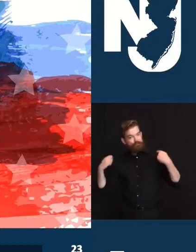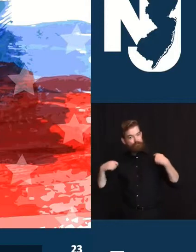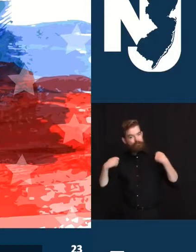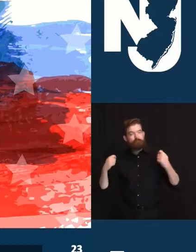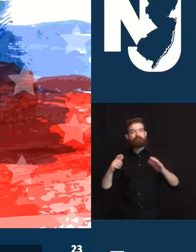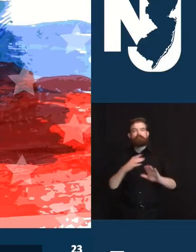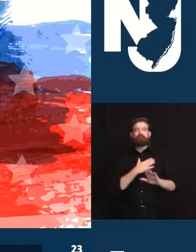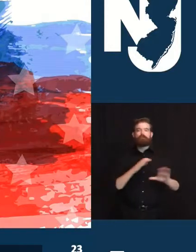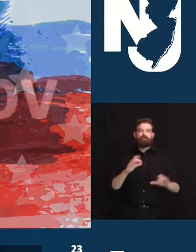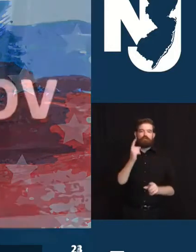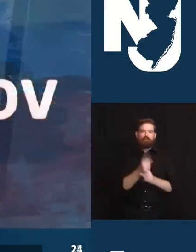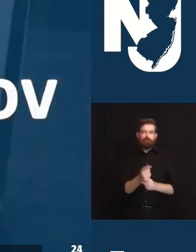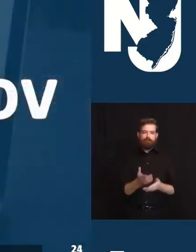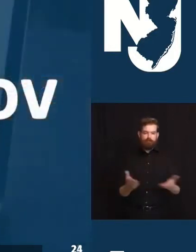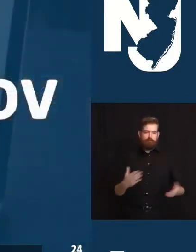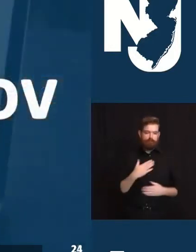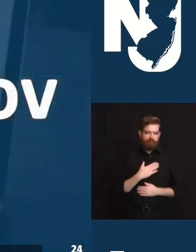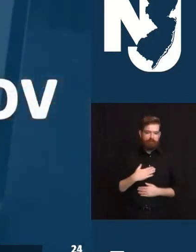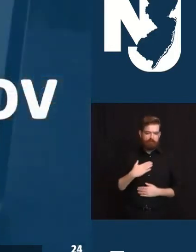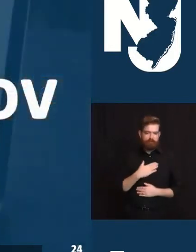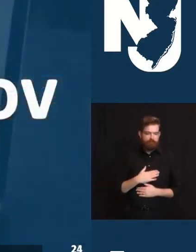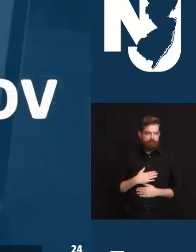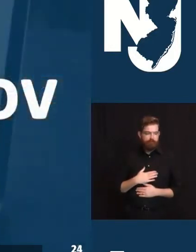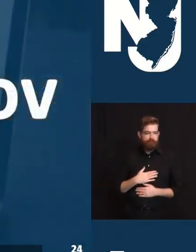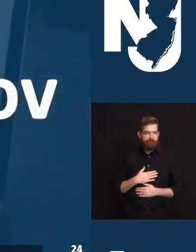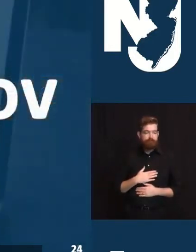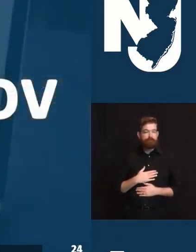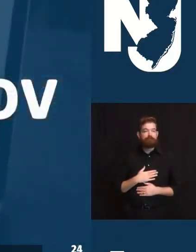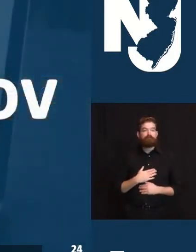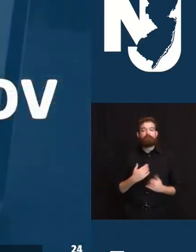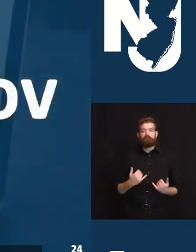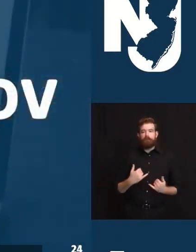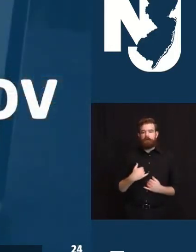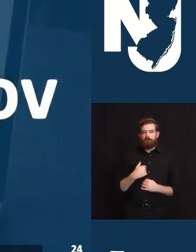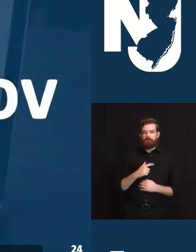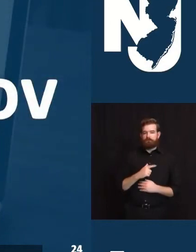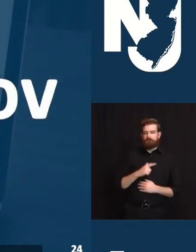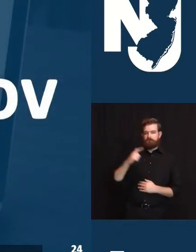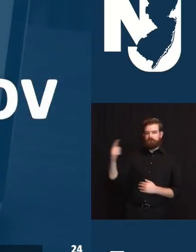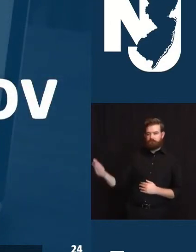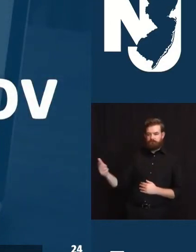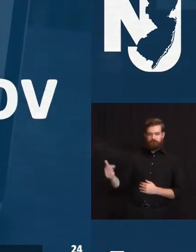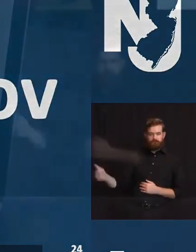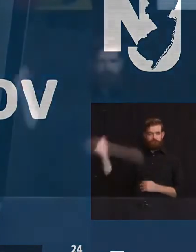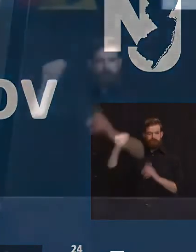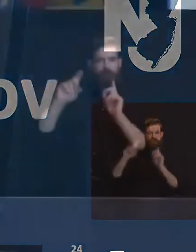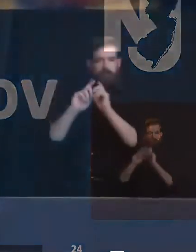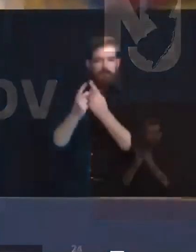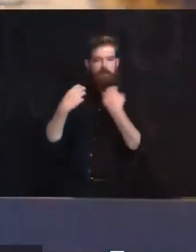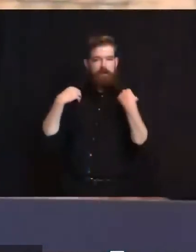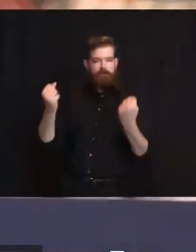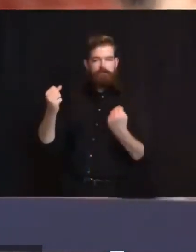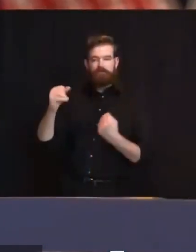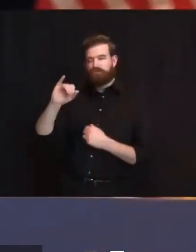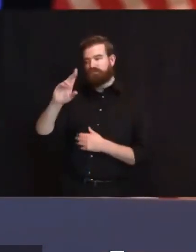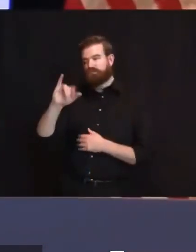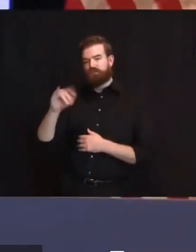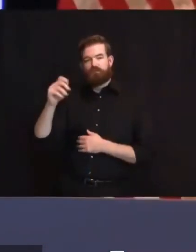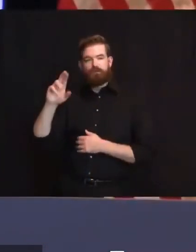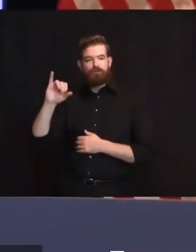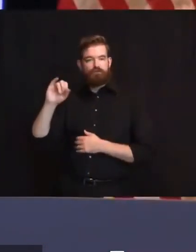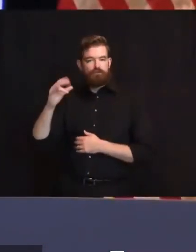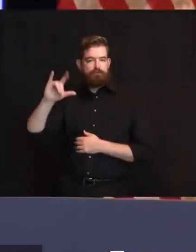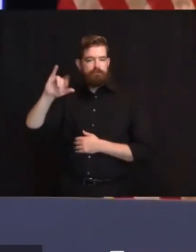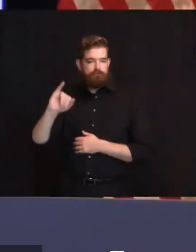that, please help me welcome the woman who needs no introduction, the Commissioner of the Department of Health, Judy Persichilli. Thank you, Governor. Good